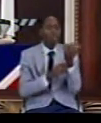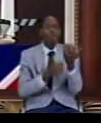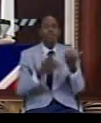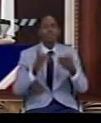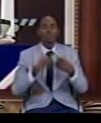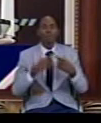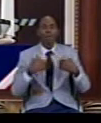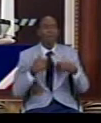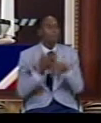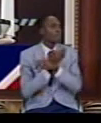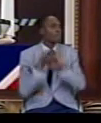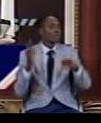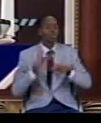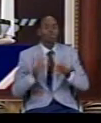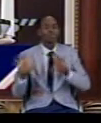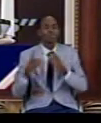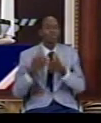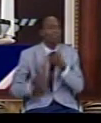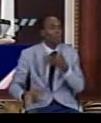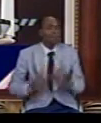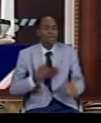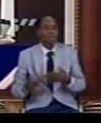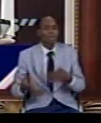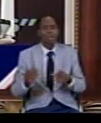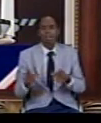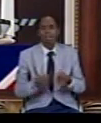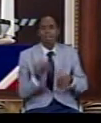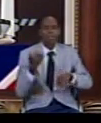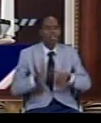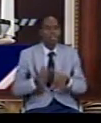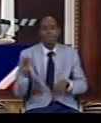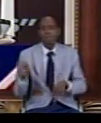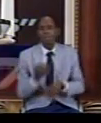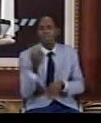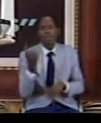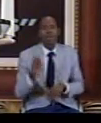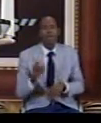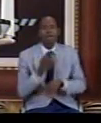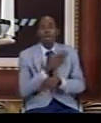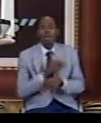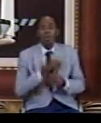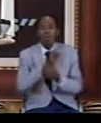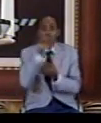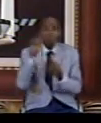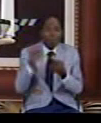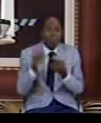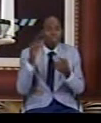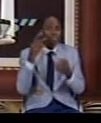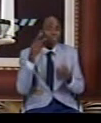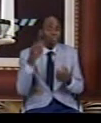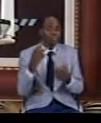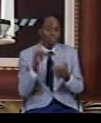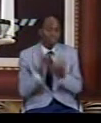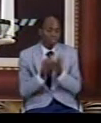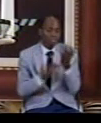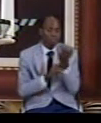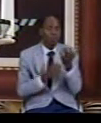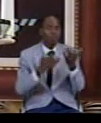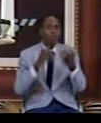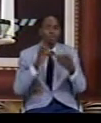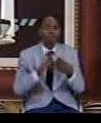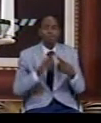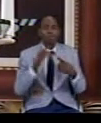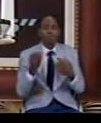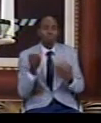would like to do whatever, anytime, anywhere. And when self wants you to misbehave